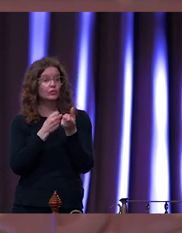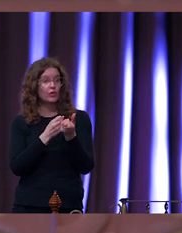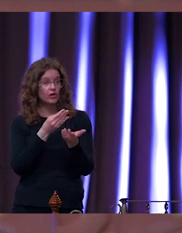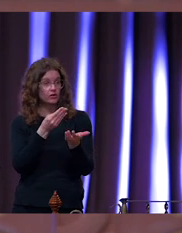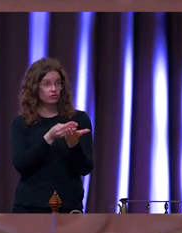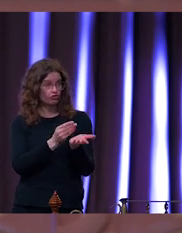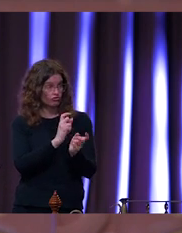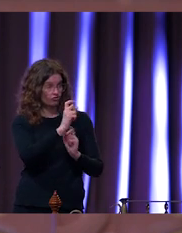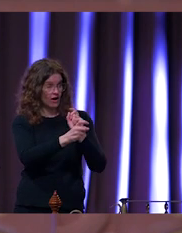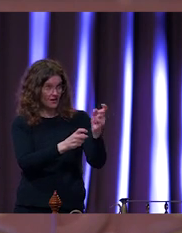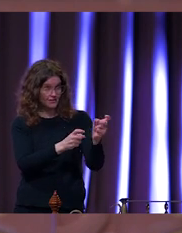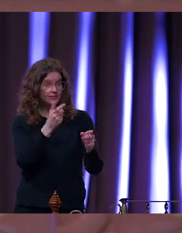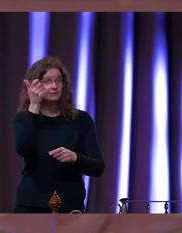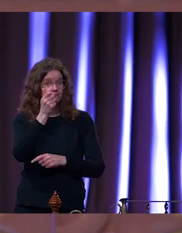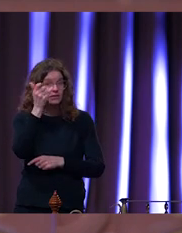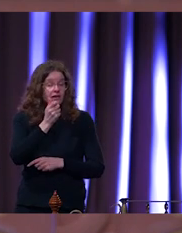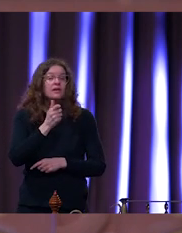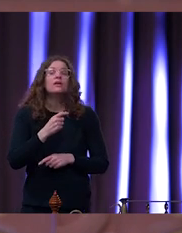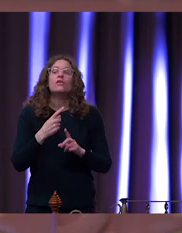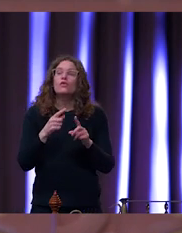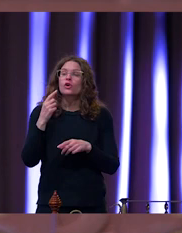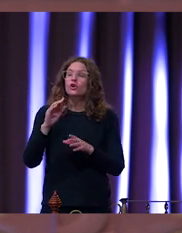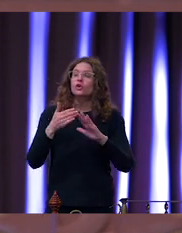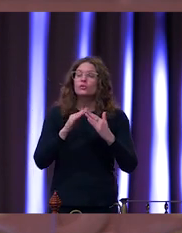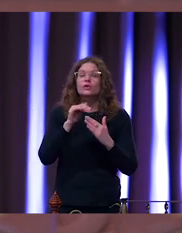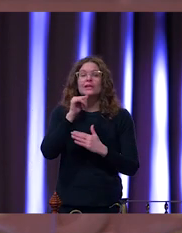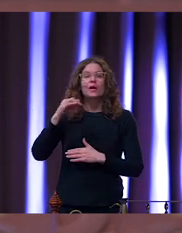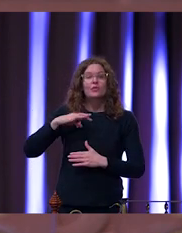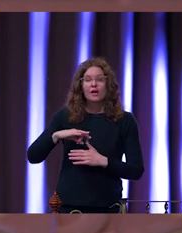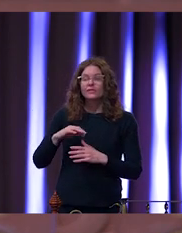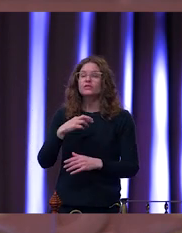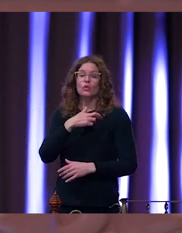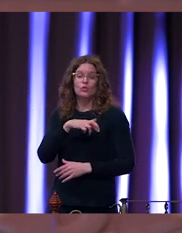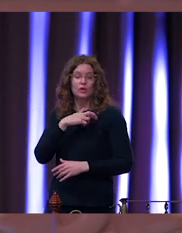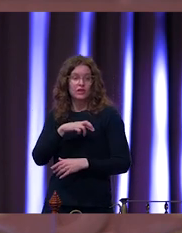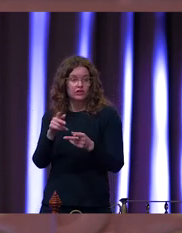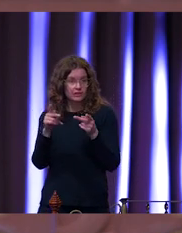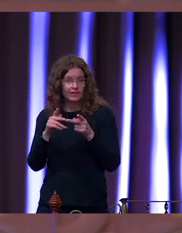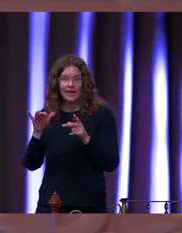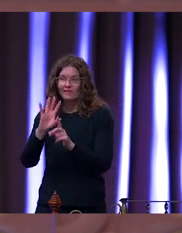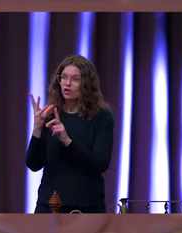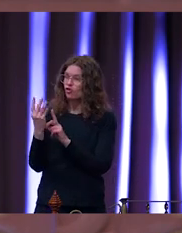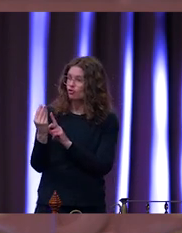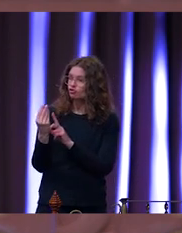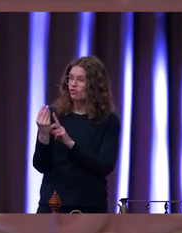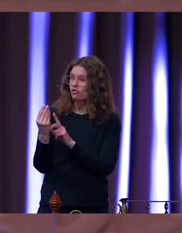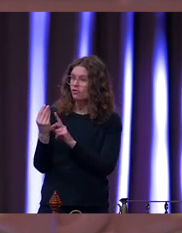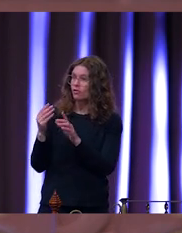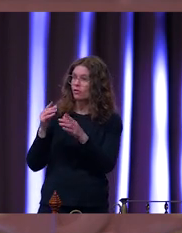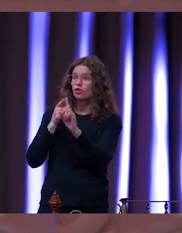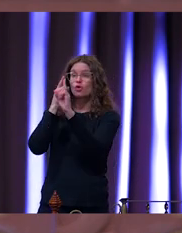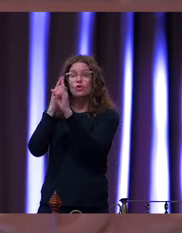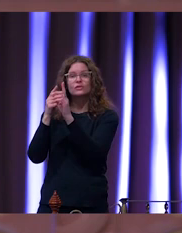and community-based nonprofits and also religious institutions that have cultural missions outside of their religious ones. And we're seeing with